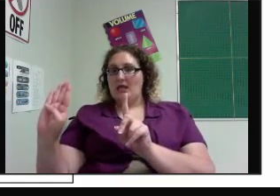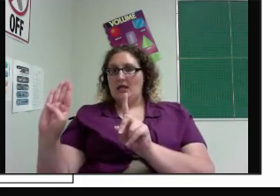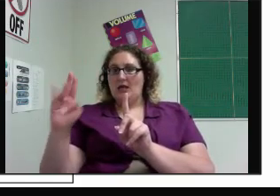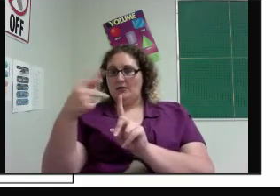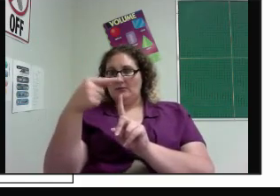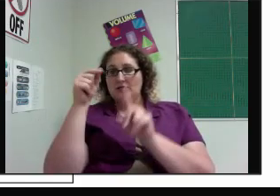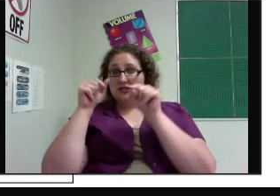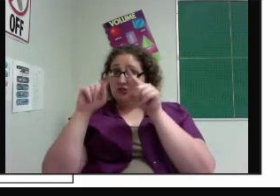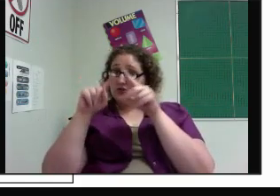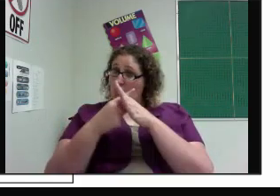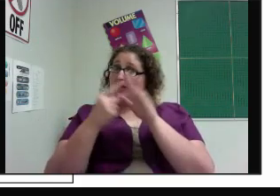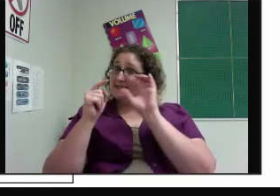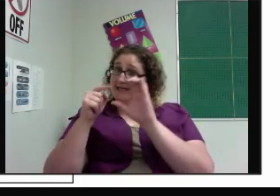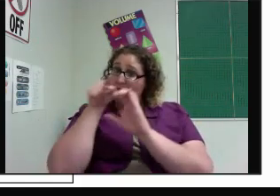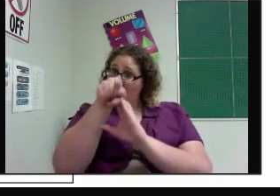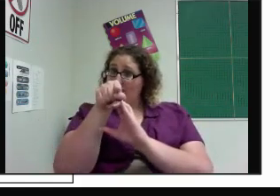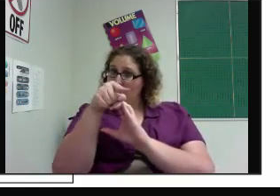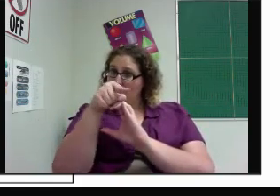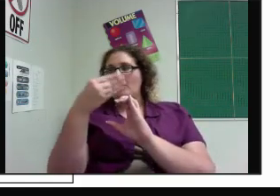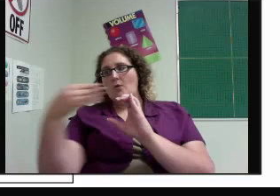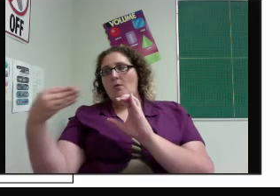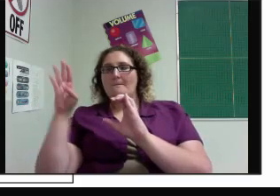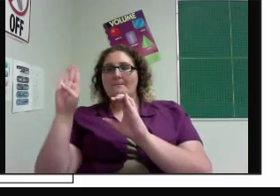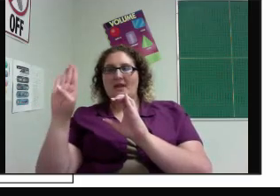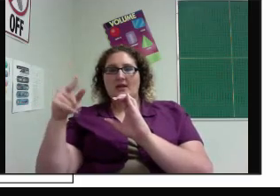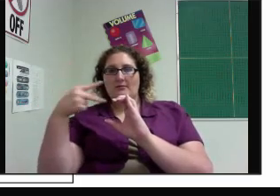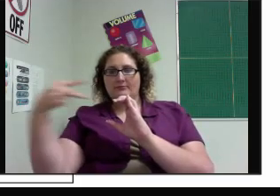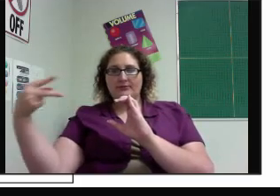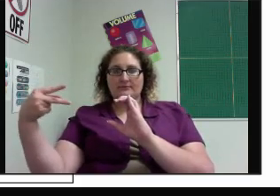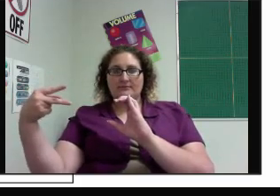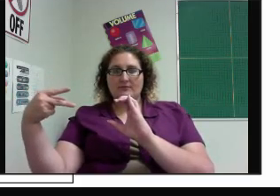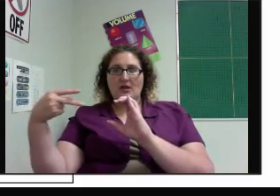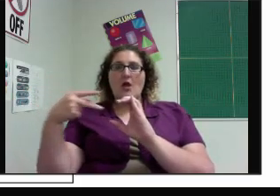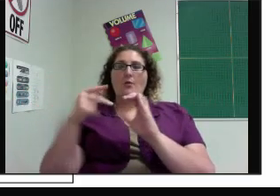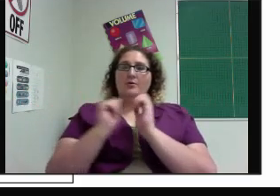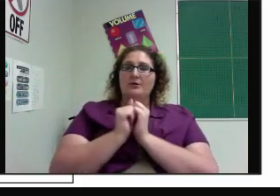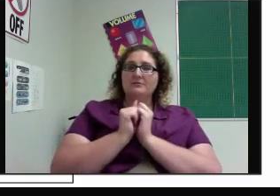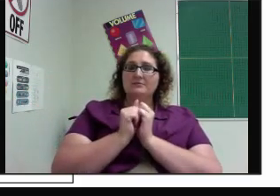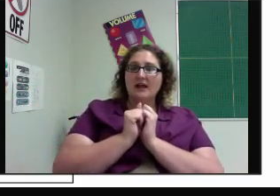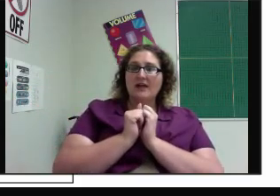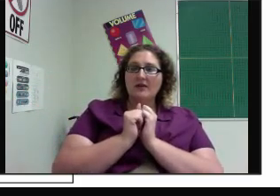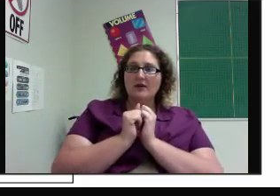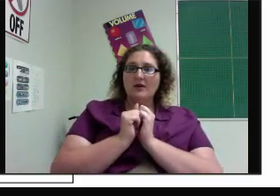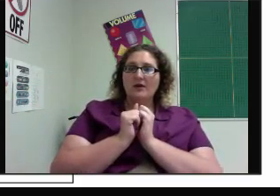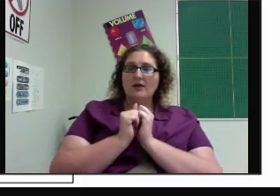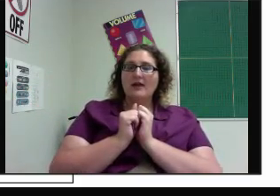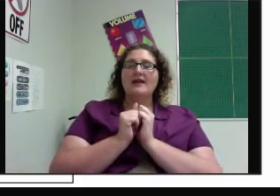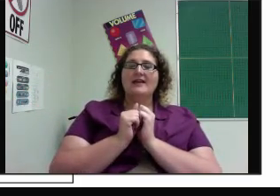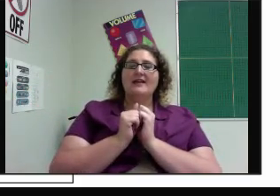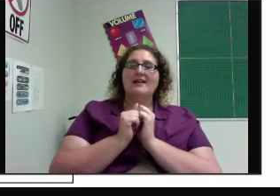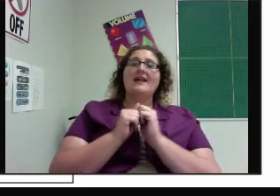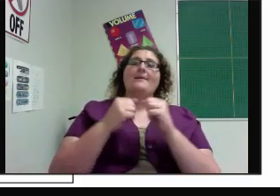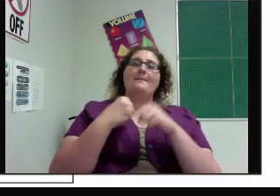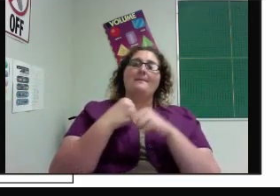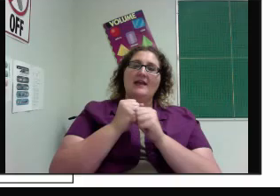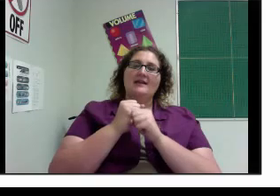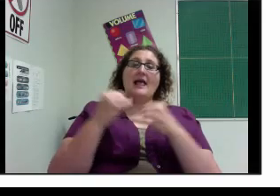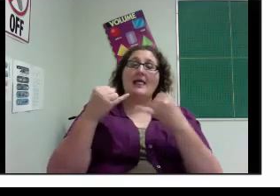CB. It's starting at C and going towards B. And notice when we put those together, it forms line